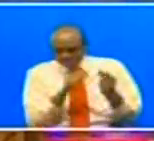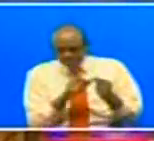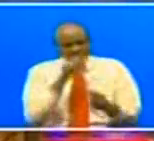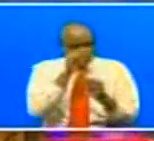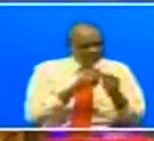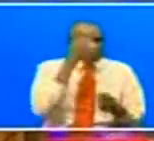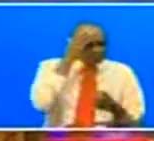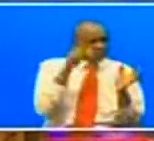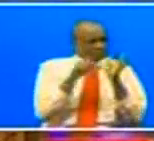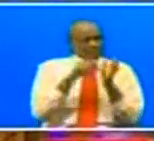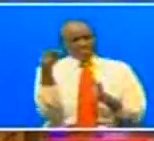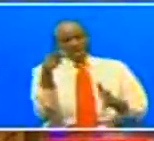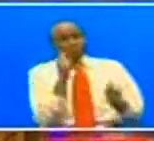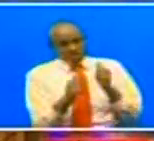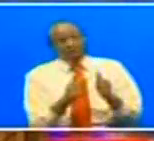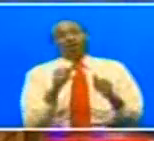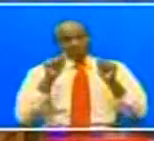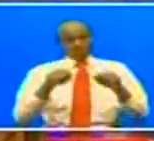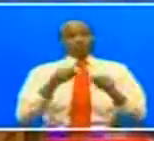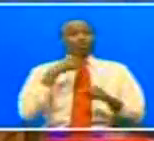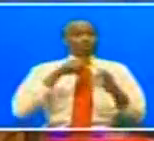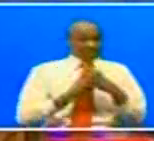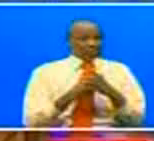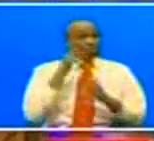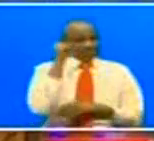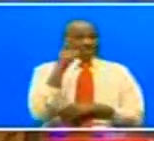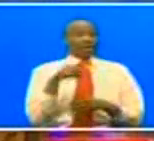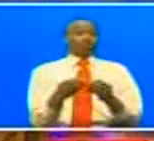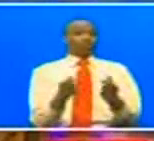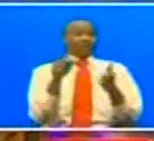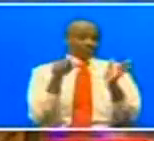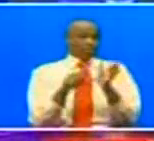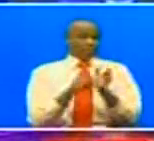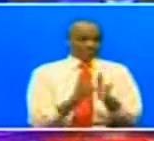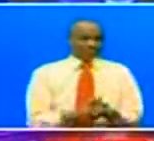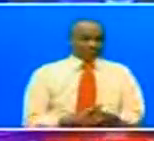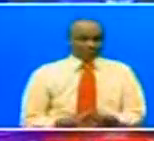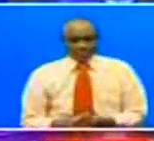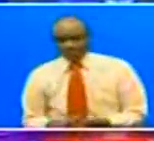causes at community level can you start understanding how to counter it. Yeah, okay.